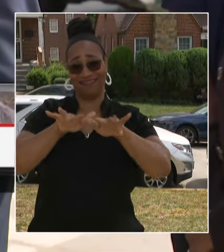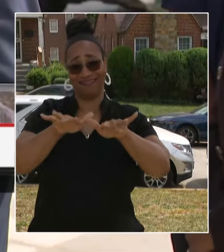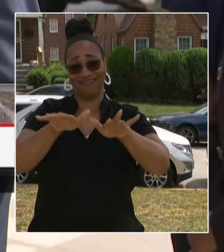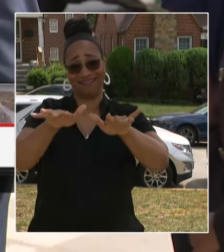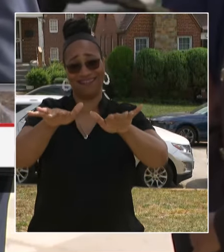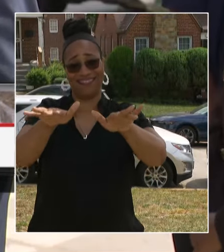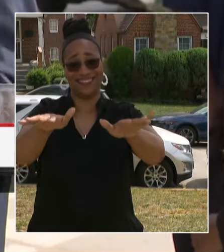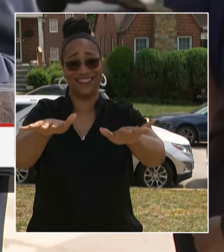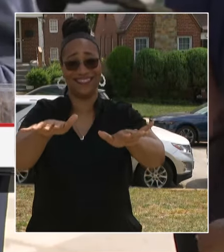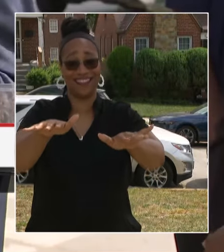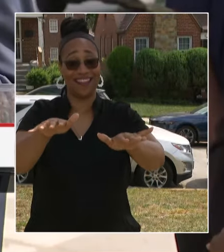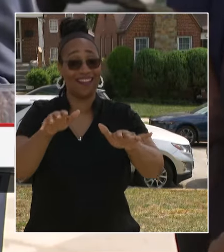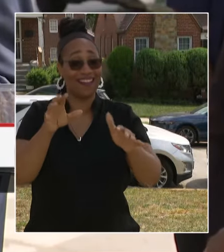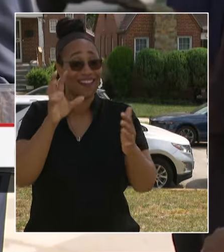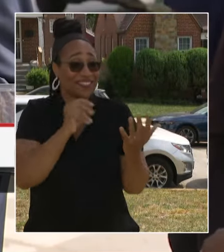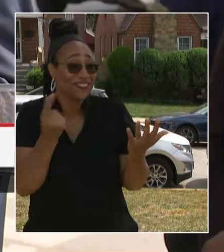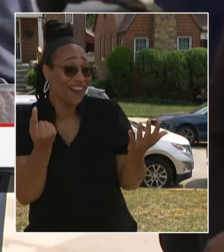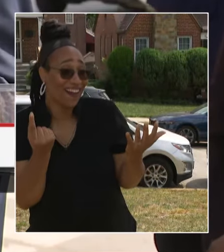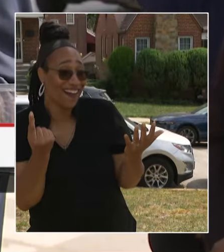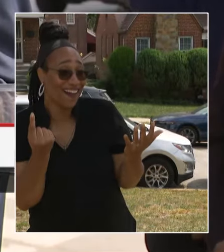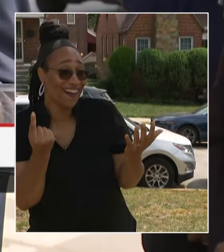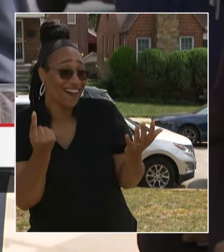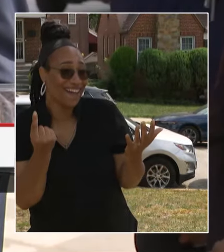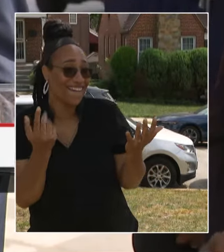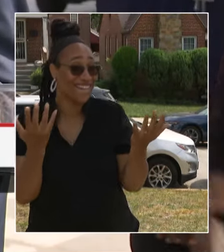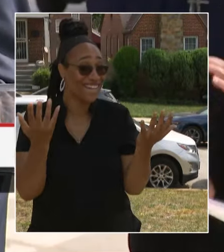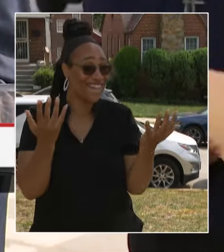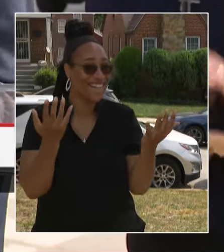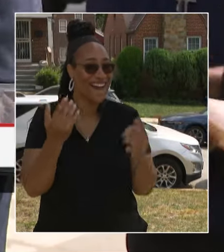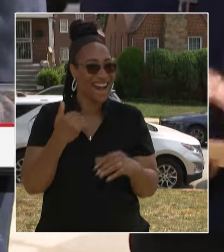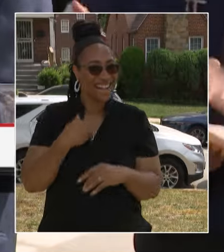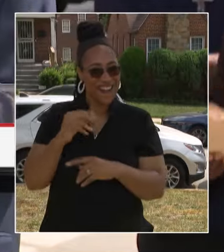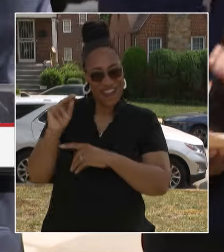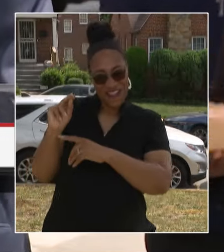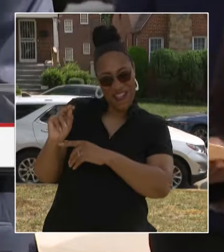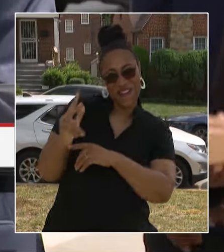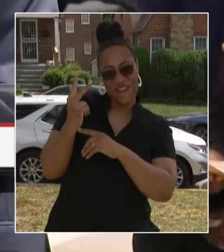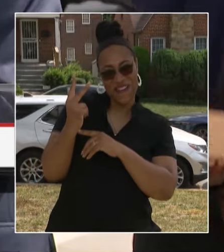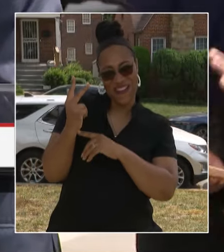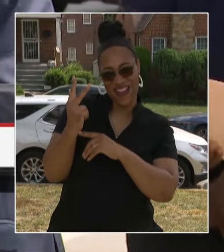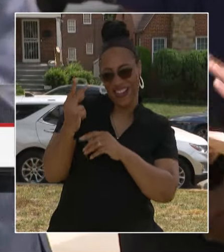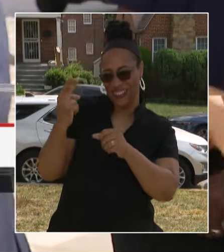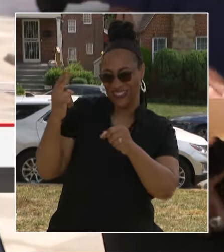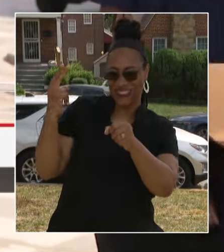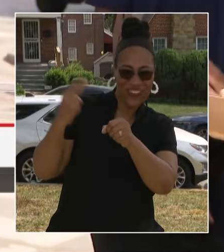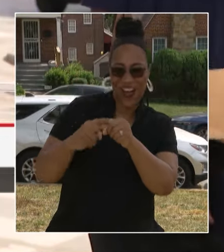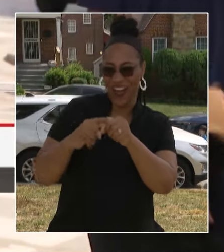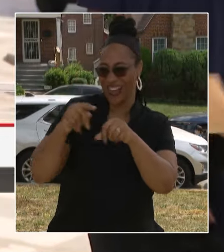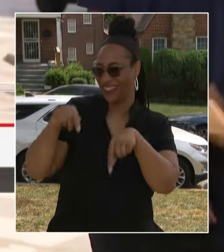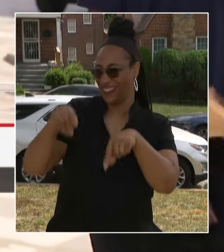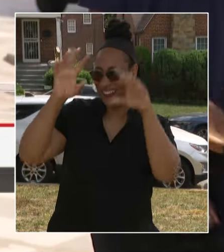what? We will have Kamala Harris as our next president. All right. Thank you.